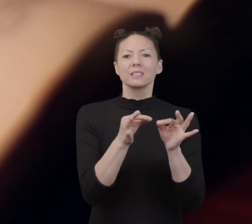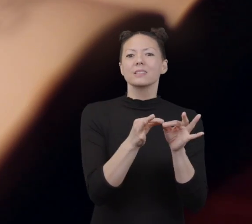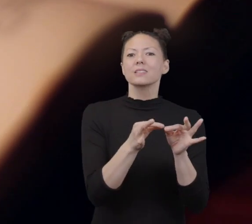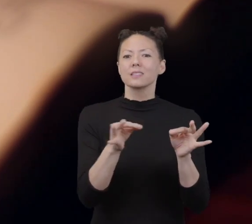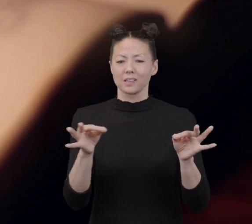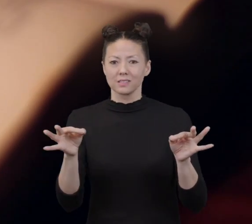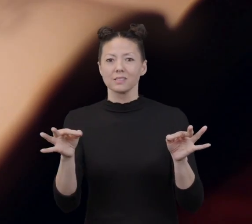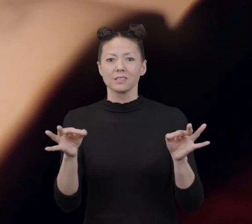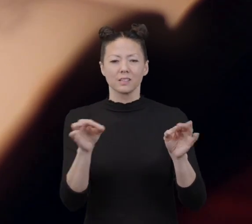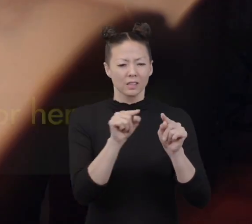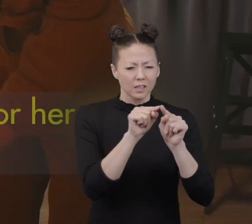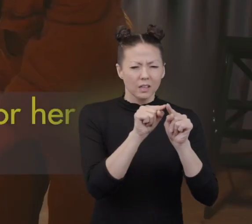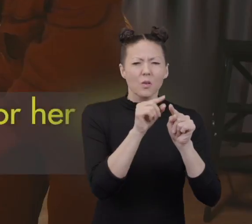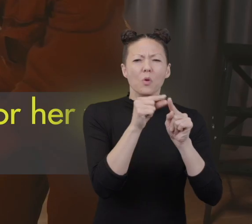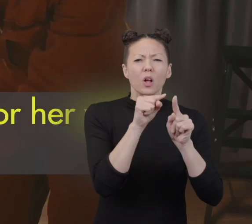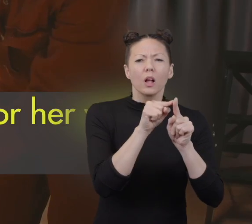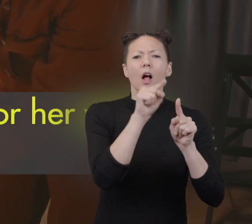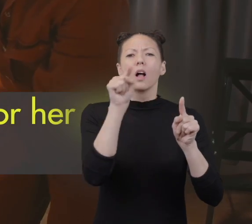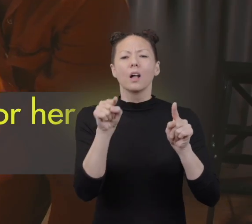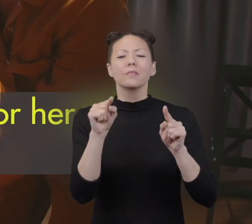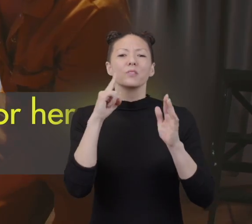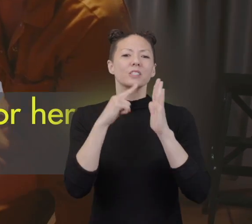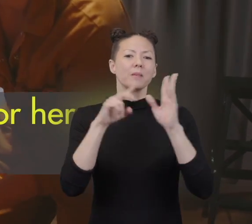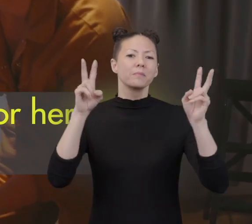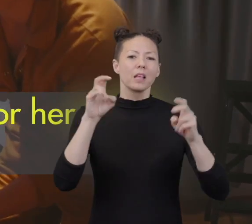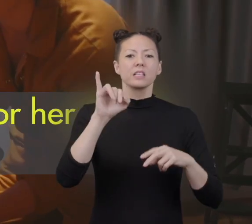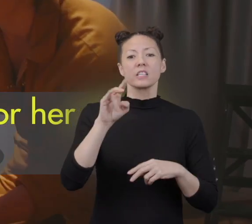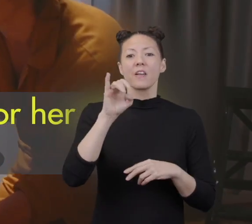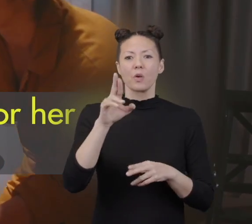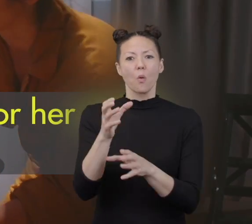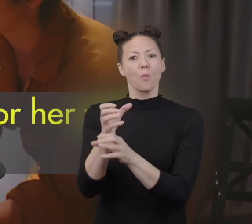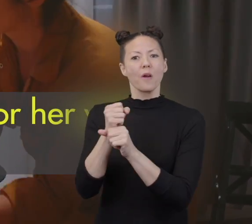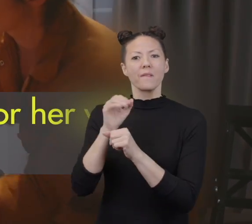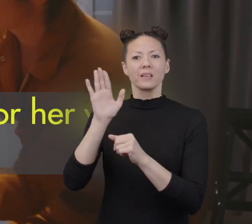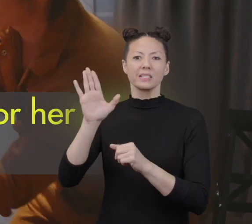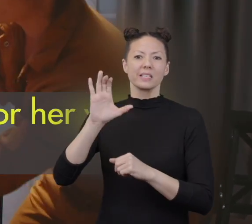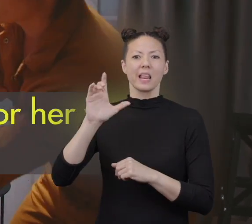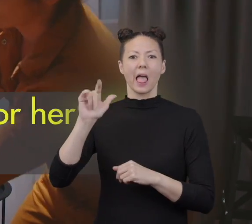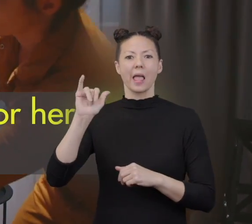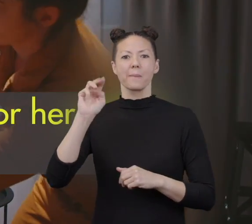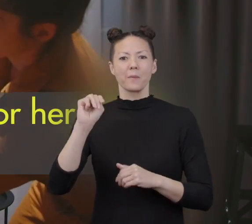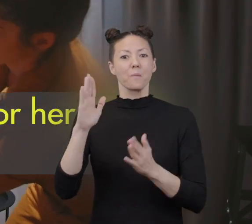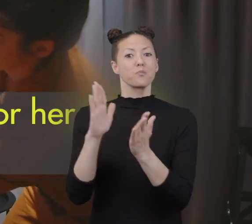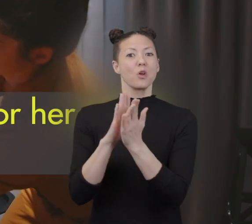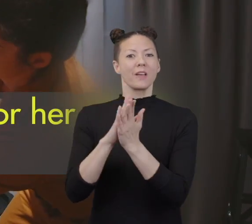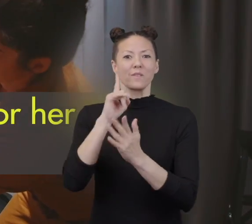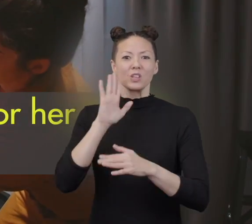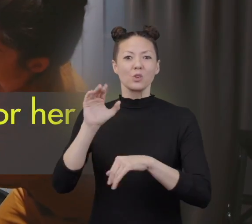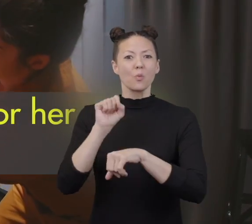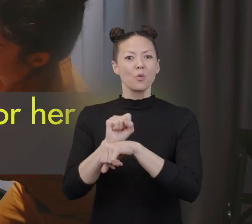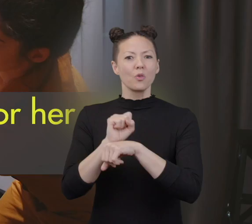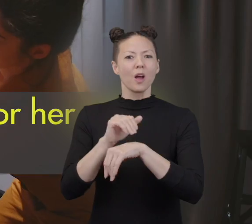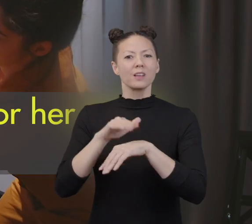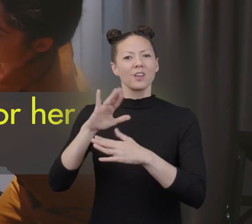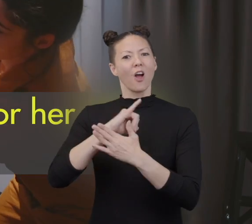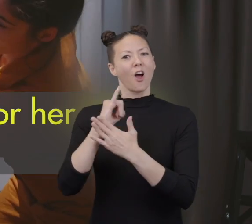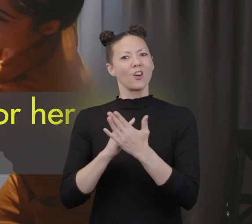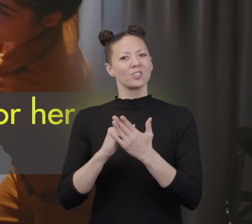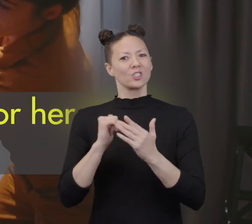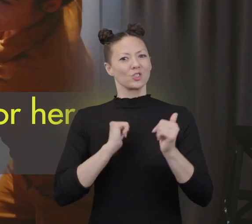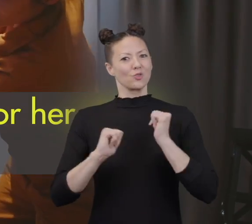this sentence, Jennifer received acclaim, praise for her work, at the art show